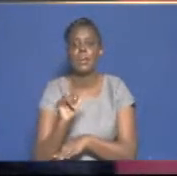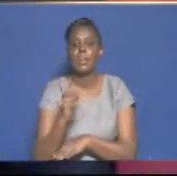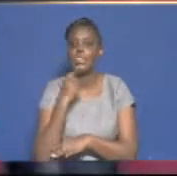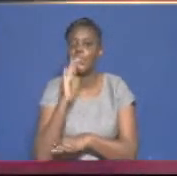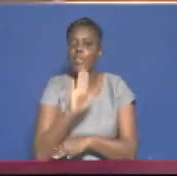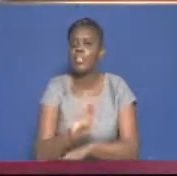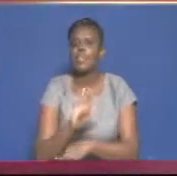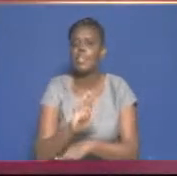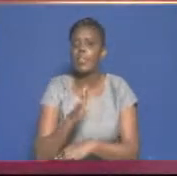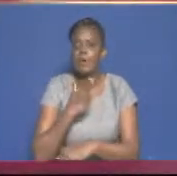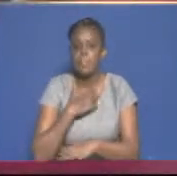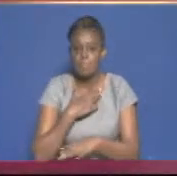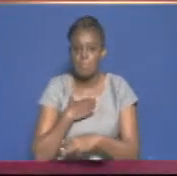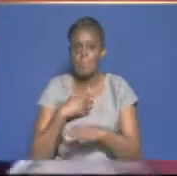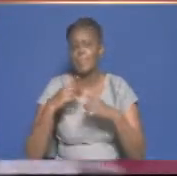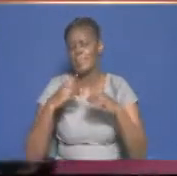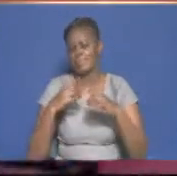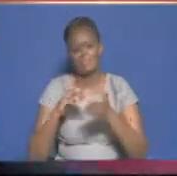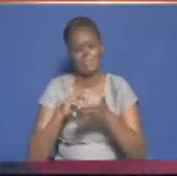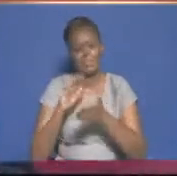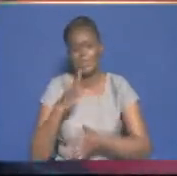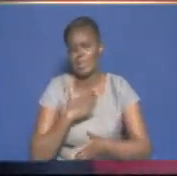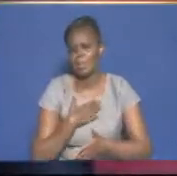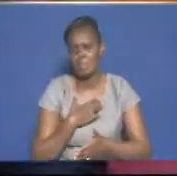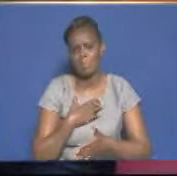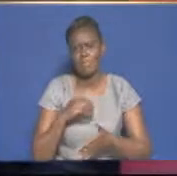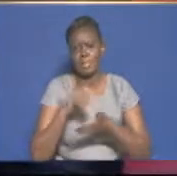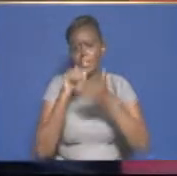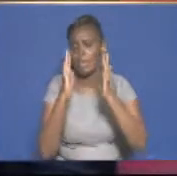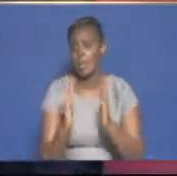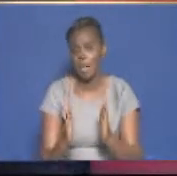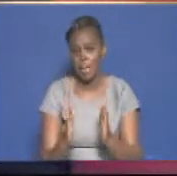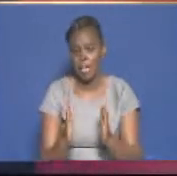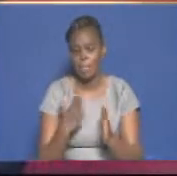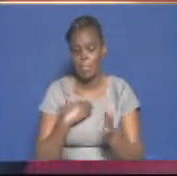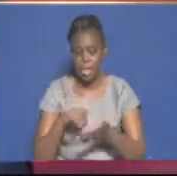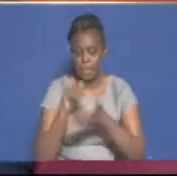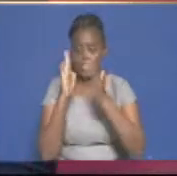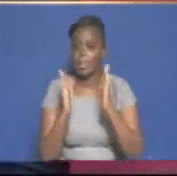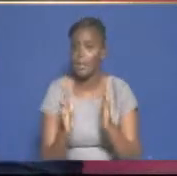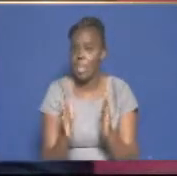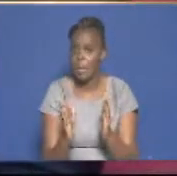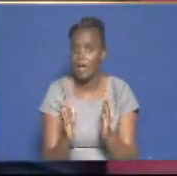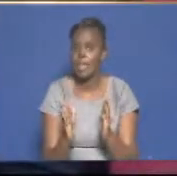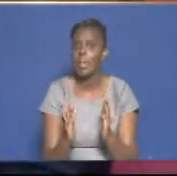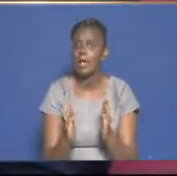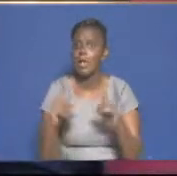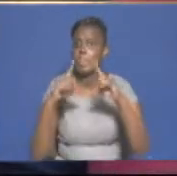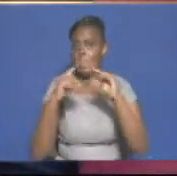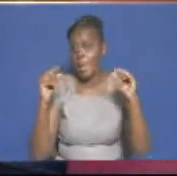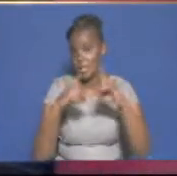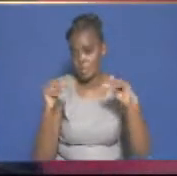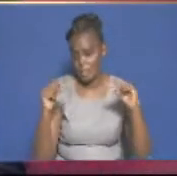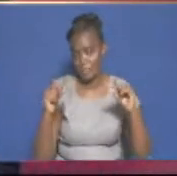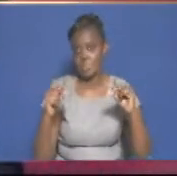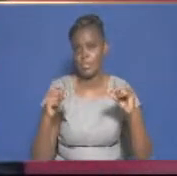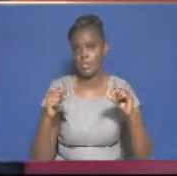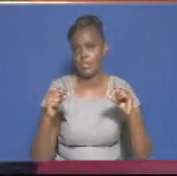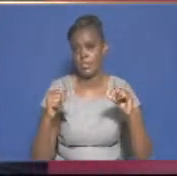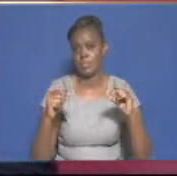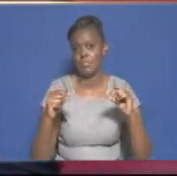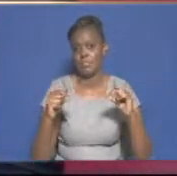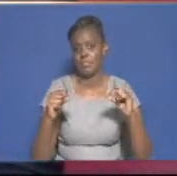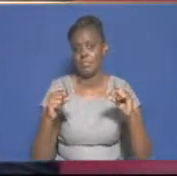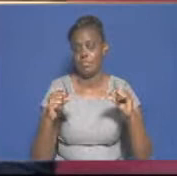them, I'm a messenger. Just listen, Mr. Speaker. Please. Yes. And I drafted this on your desk,